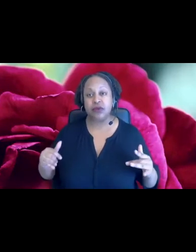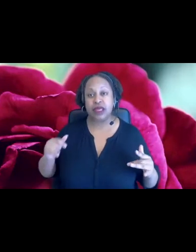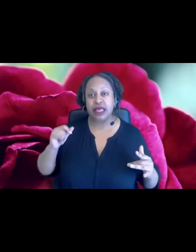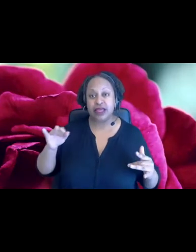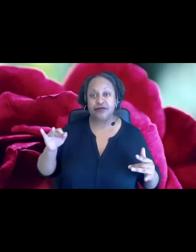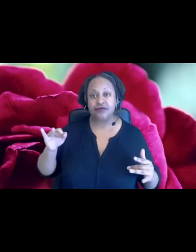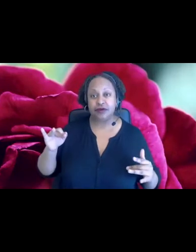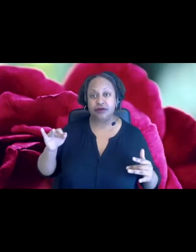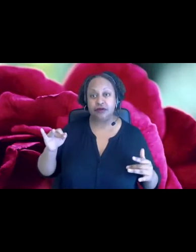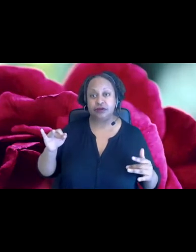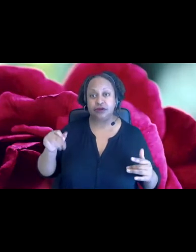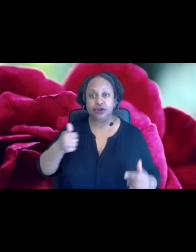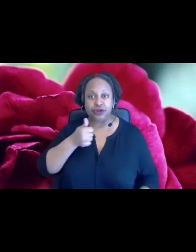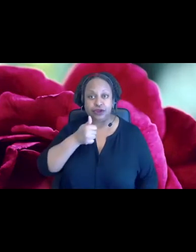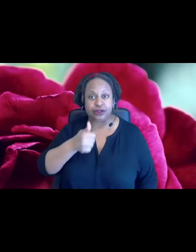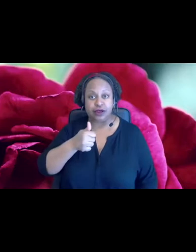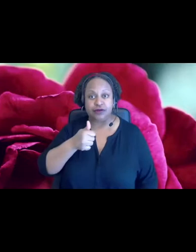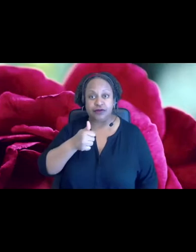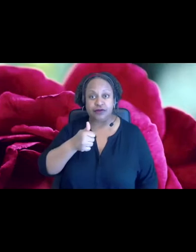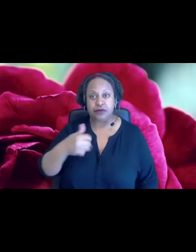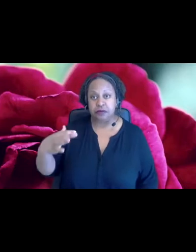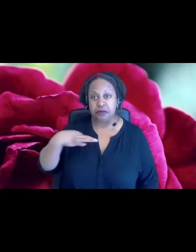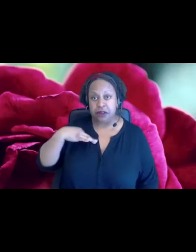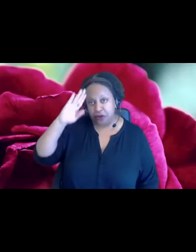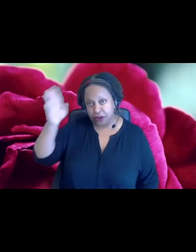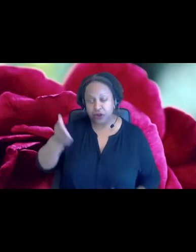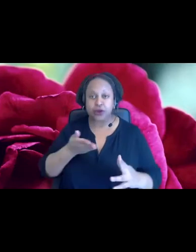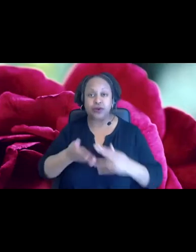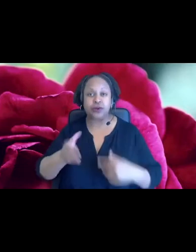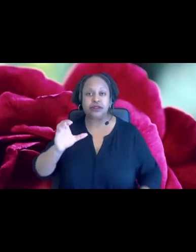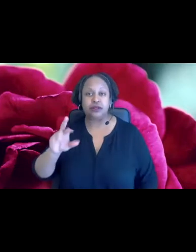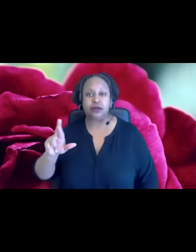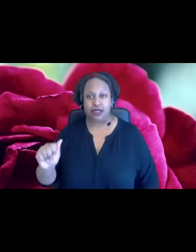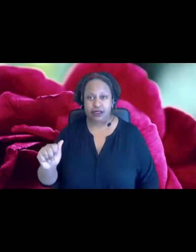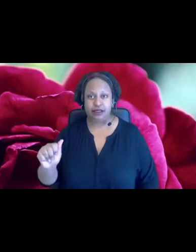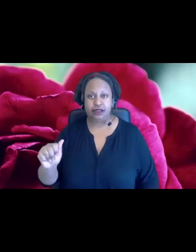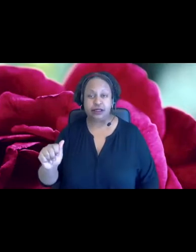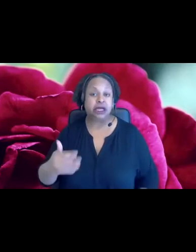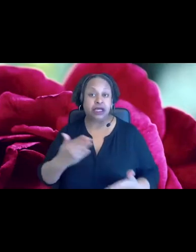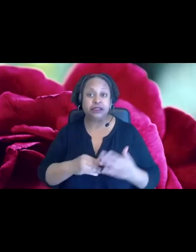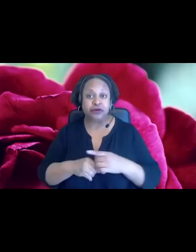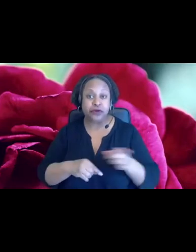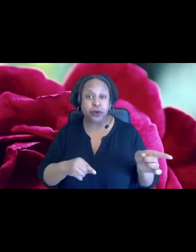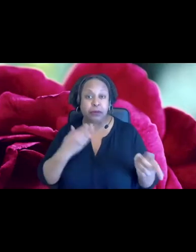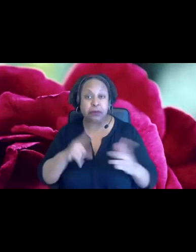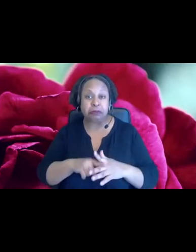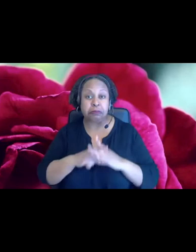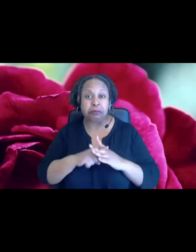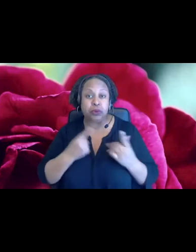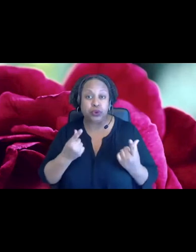by filing directly with Canada Revenue Agency. Some of you may, at least initially,